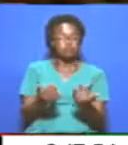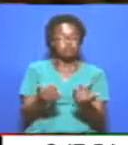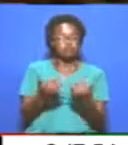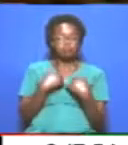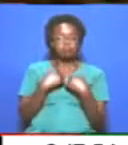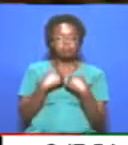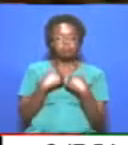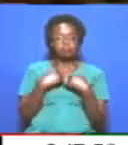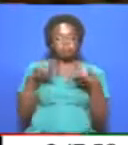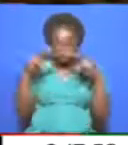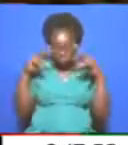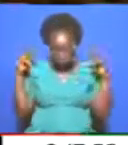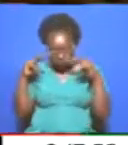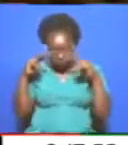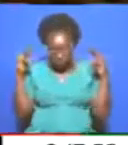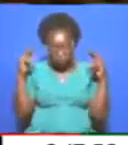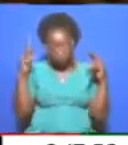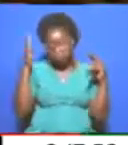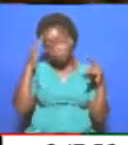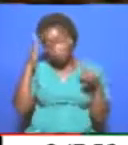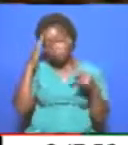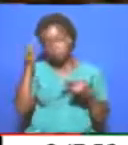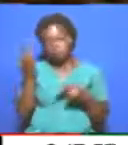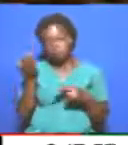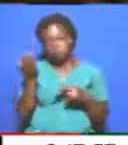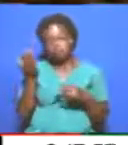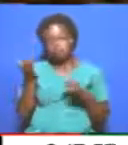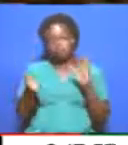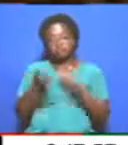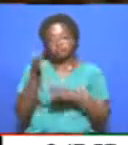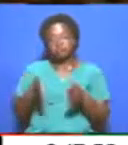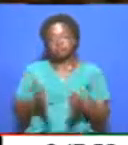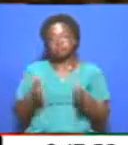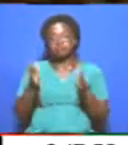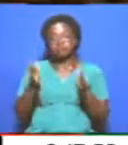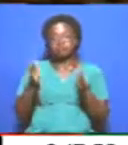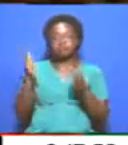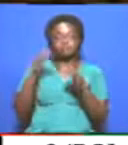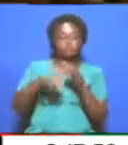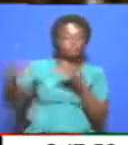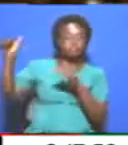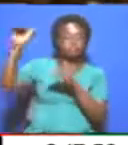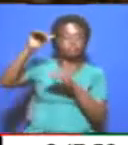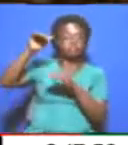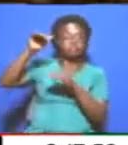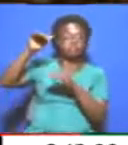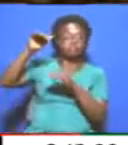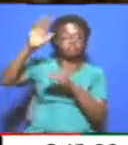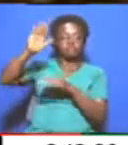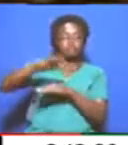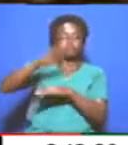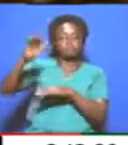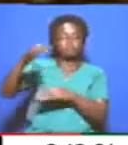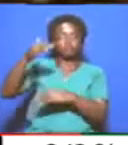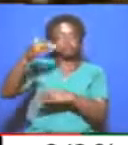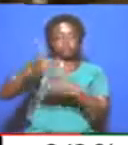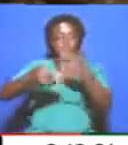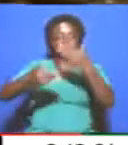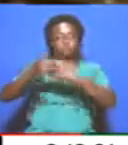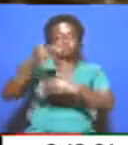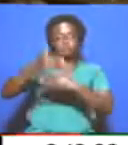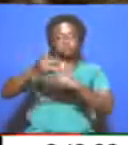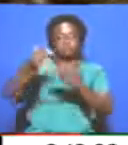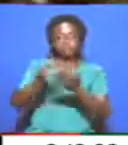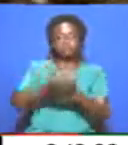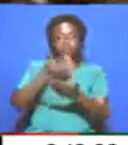terrorism, you know, the expressway is actually above the parliamentary building, and somebody